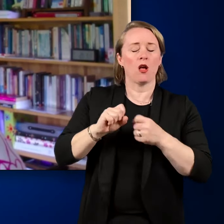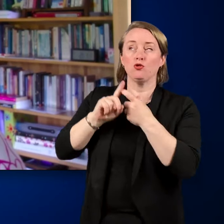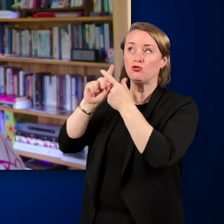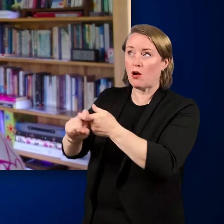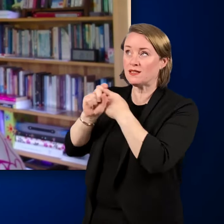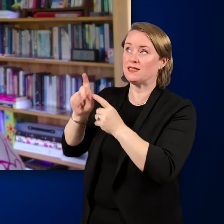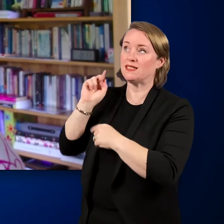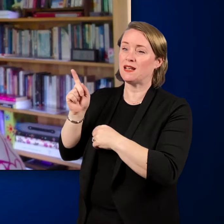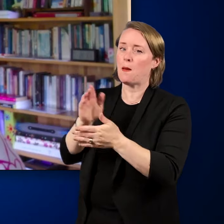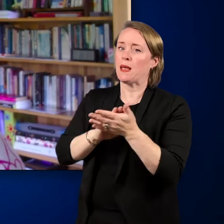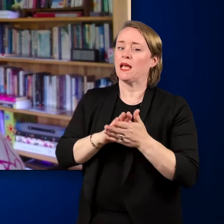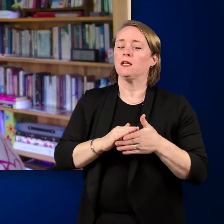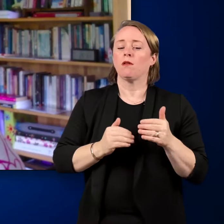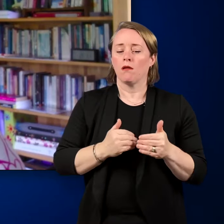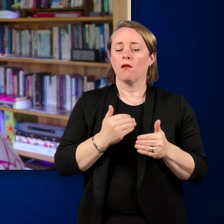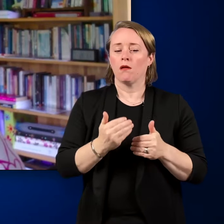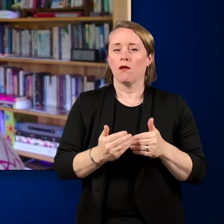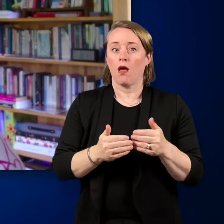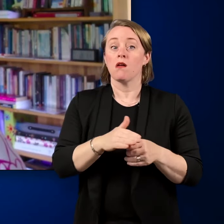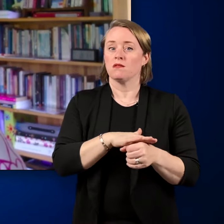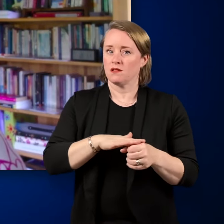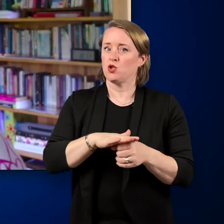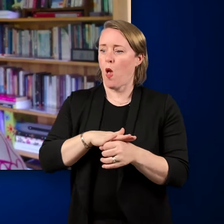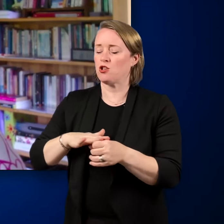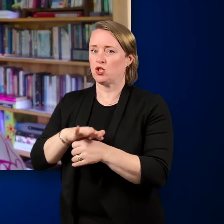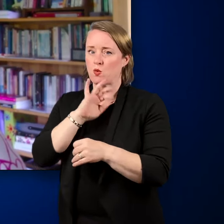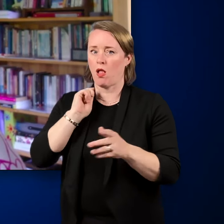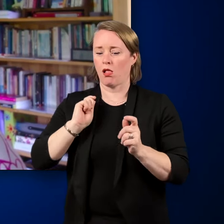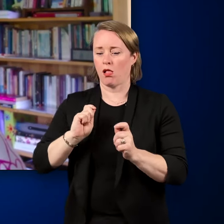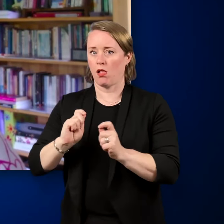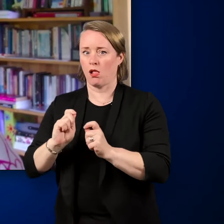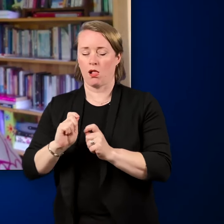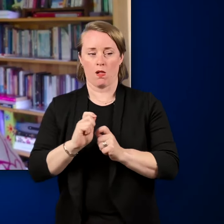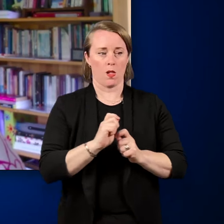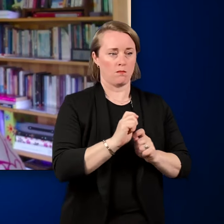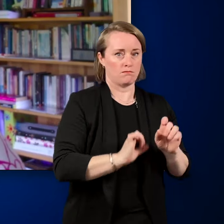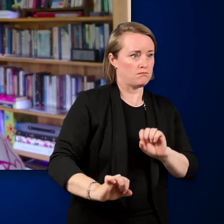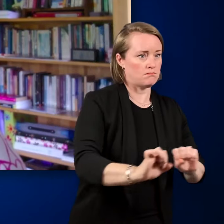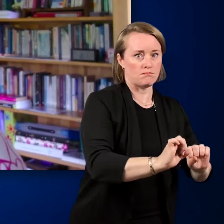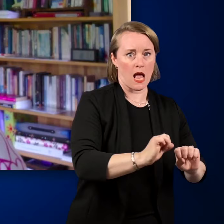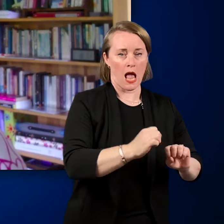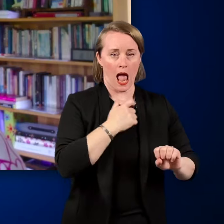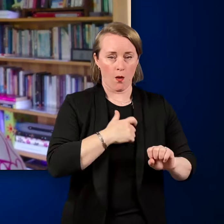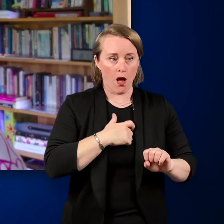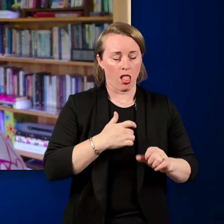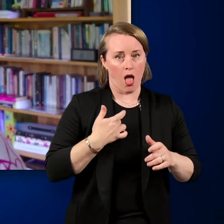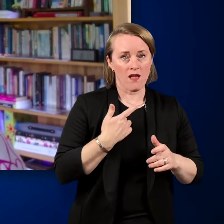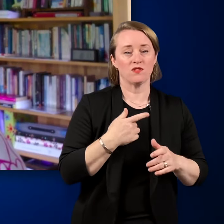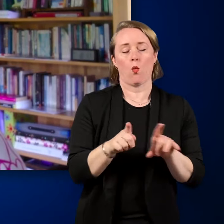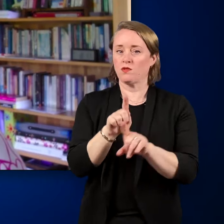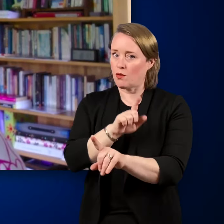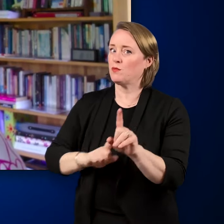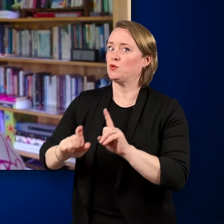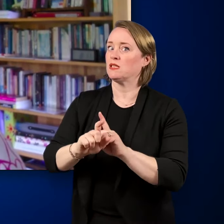see circumstances changed in our own lives and that of our communities. Let us once